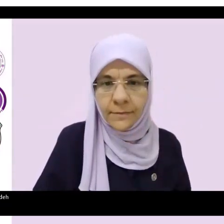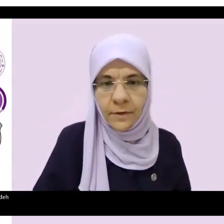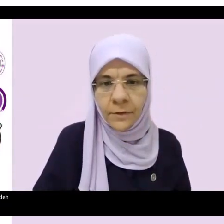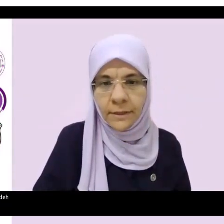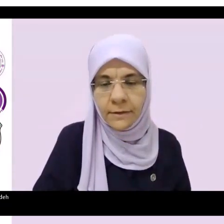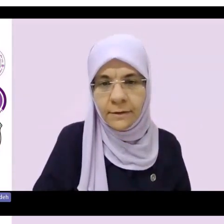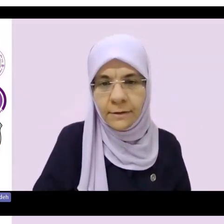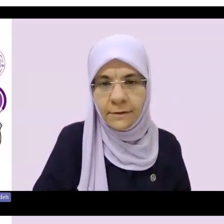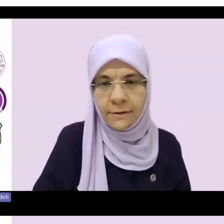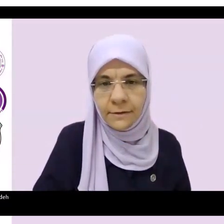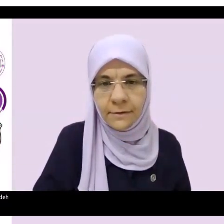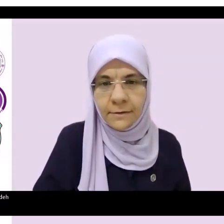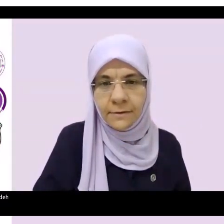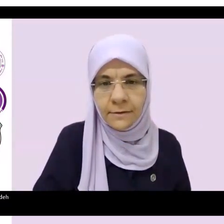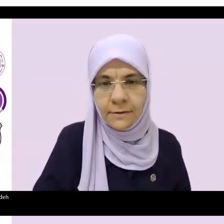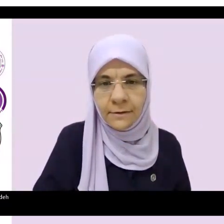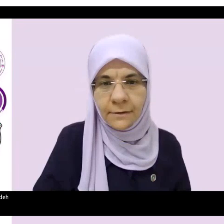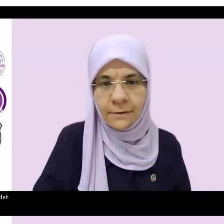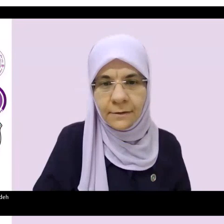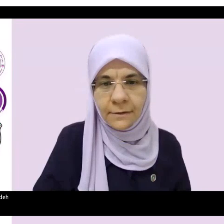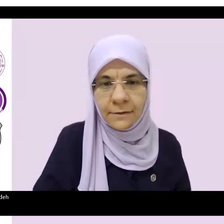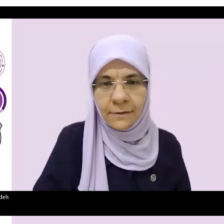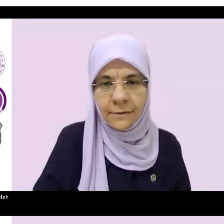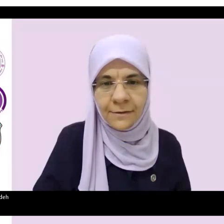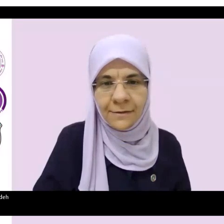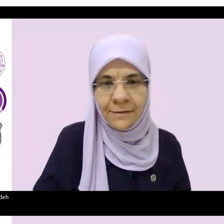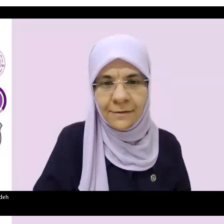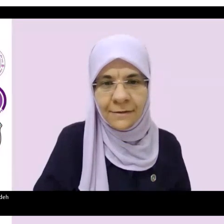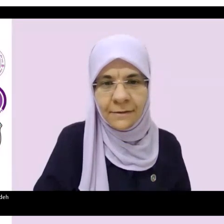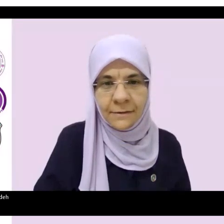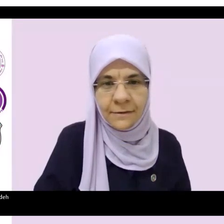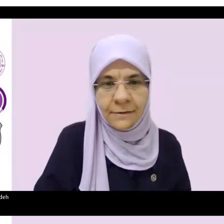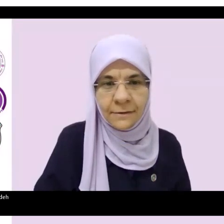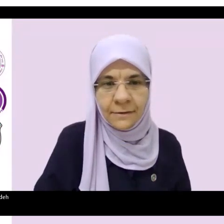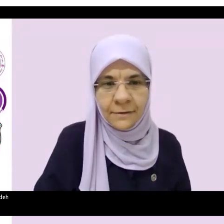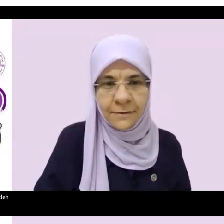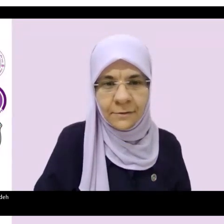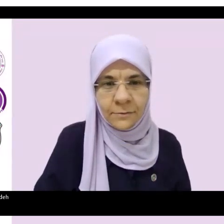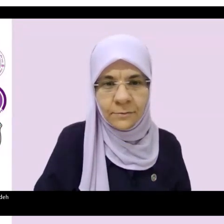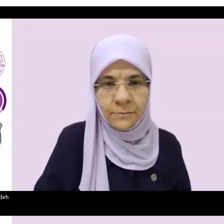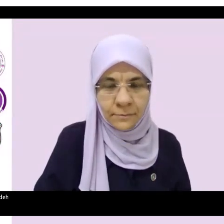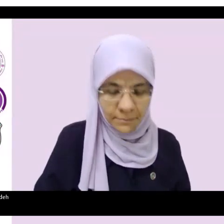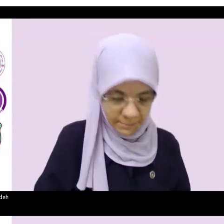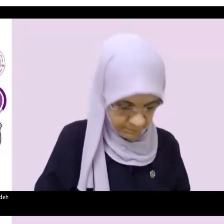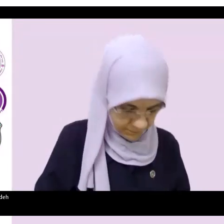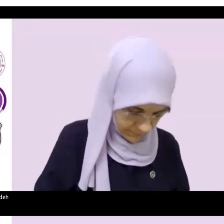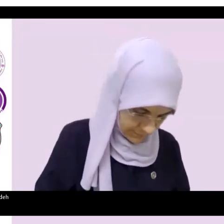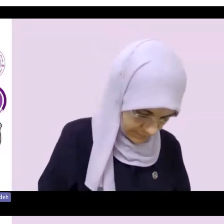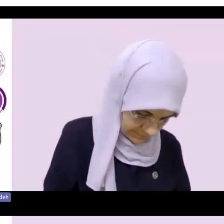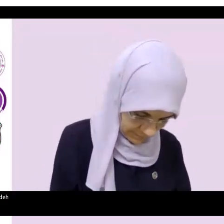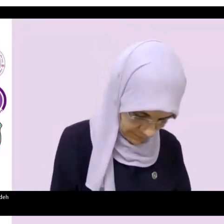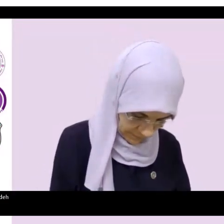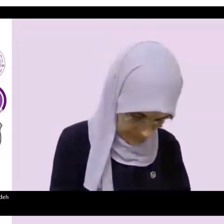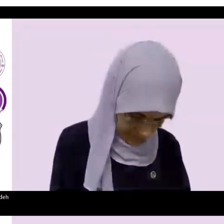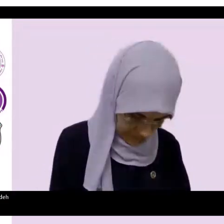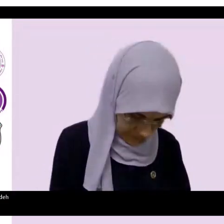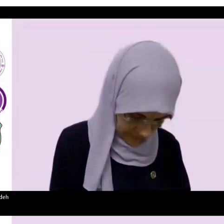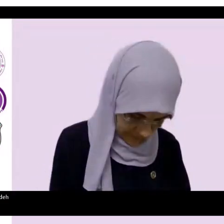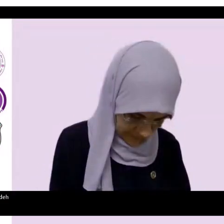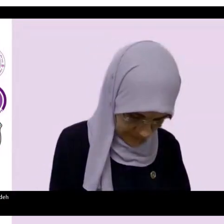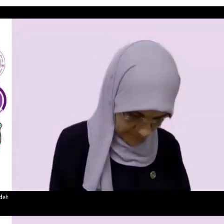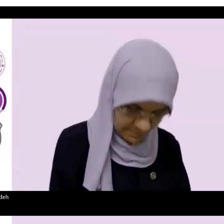would you kindly share a special message to LAMBDA Physics Group on its 10-year